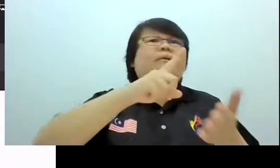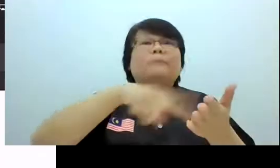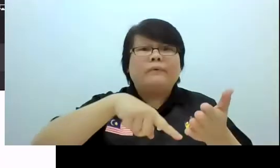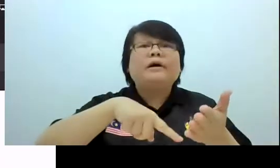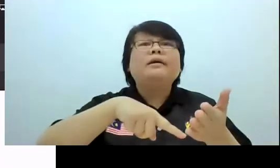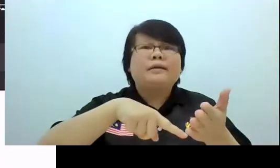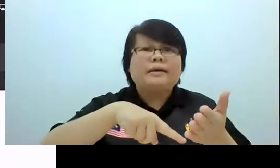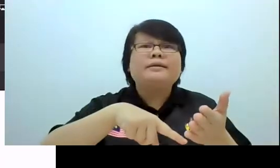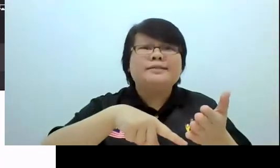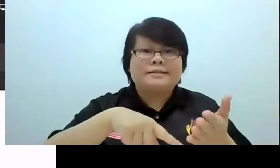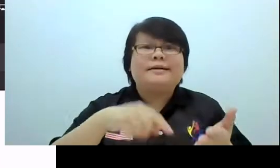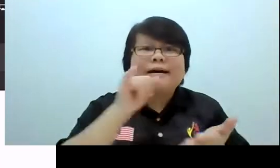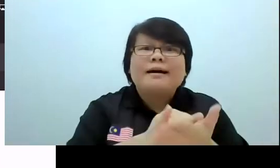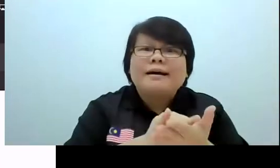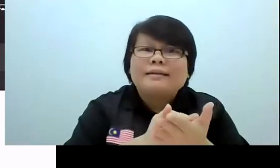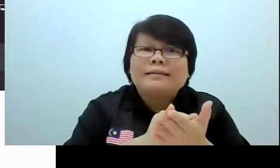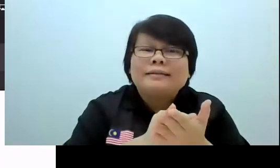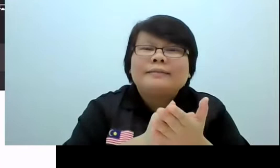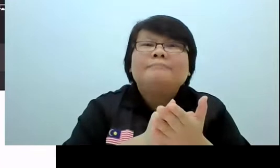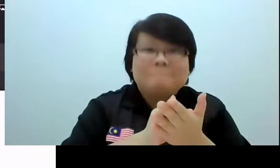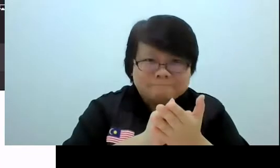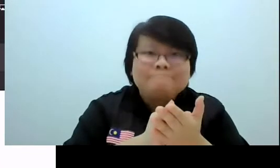G-R-E-E-N. What is that?